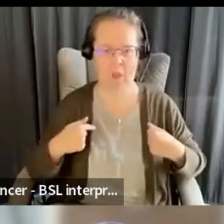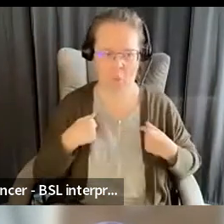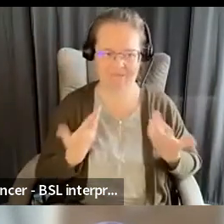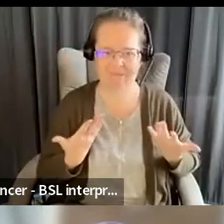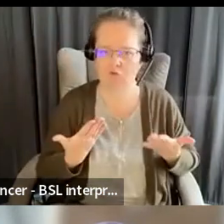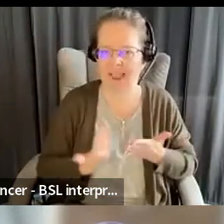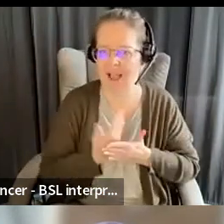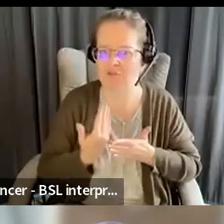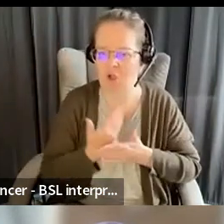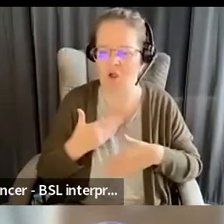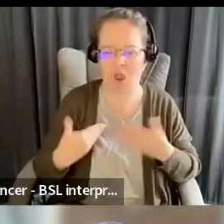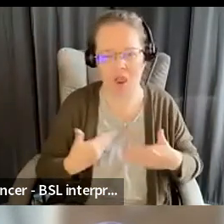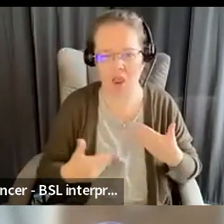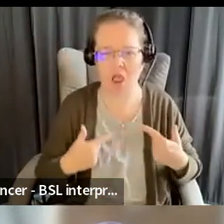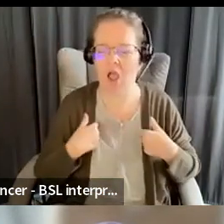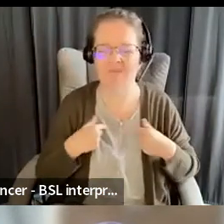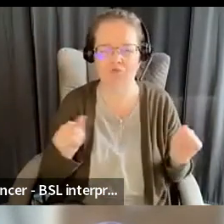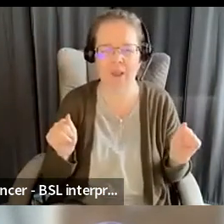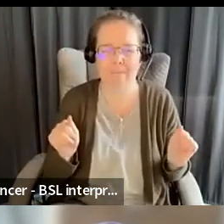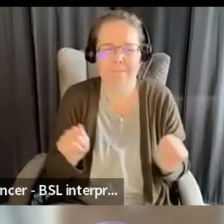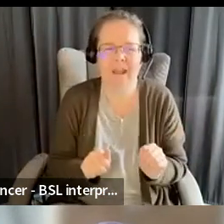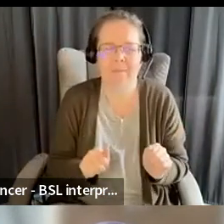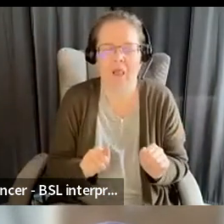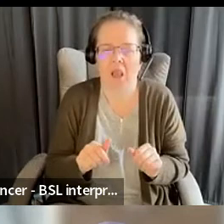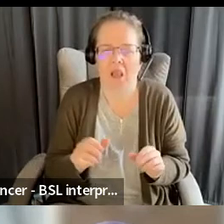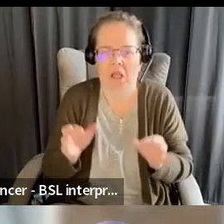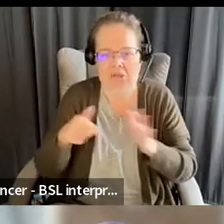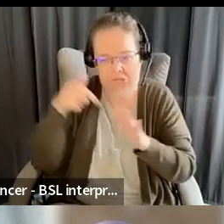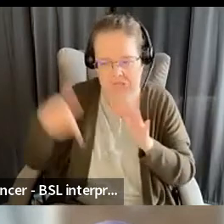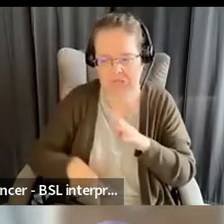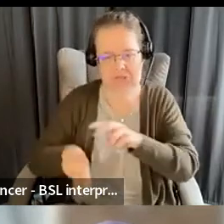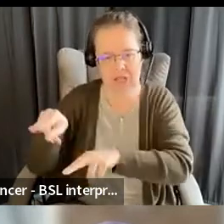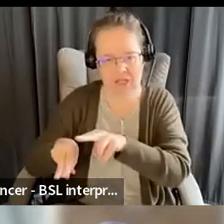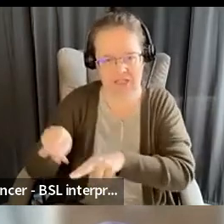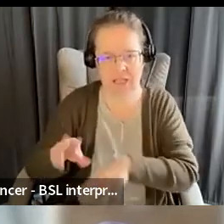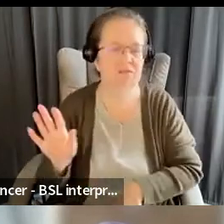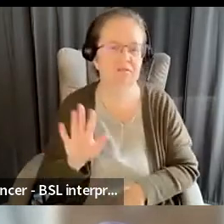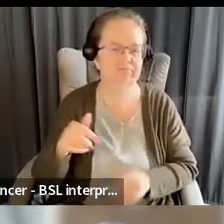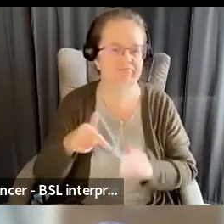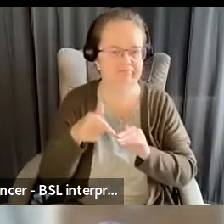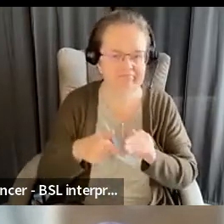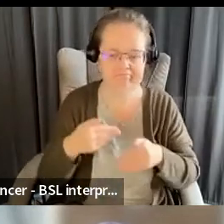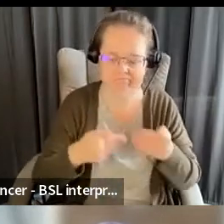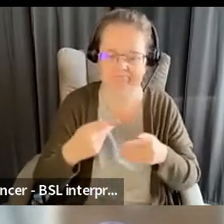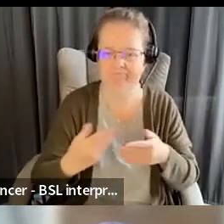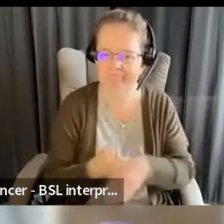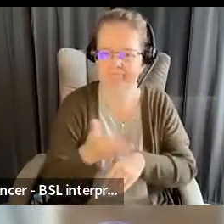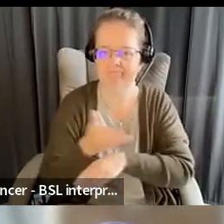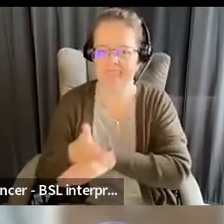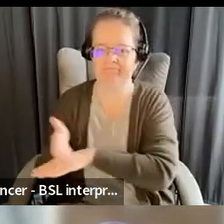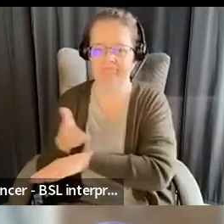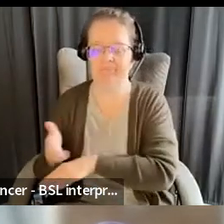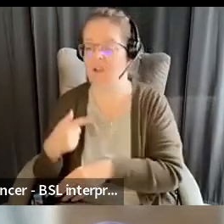relatively minimal stage assessments, and sort of full